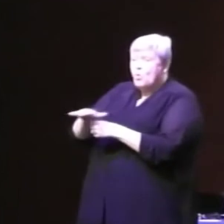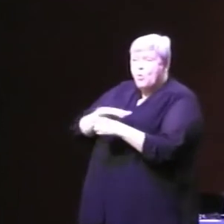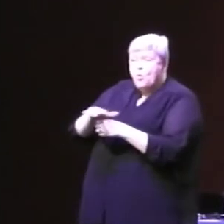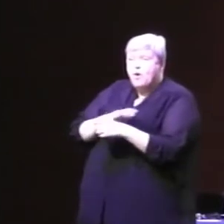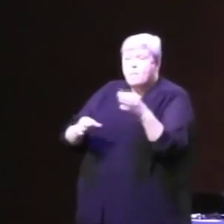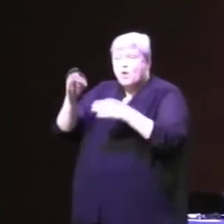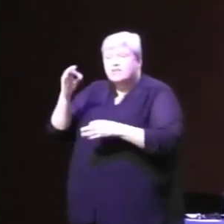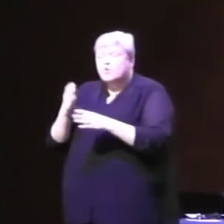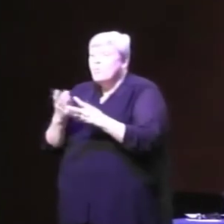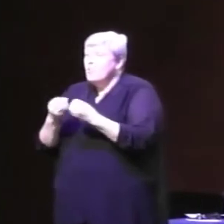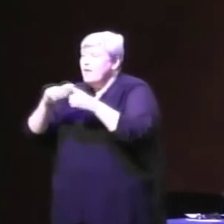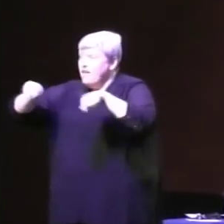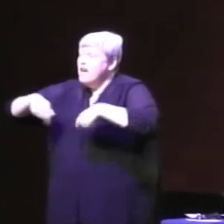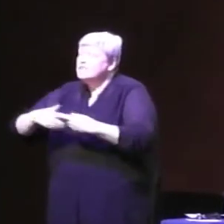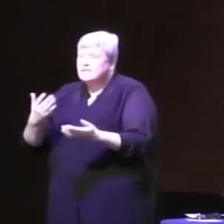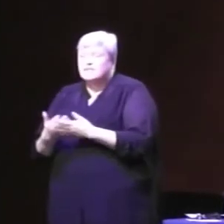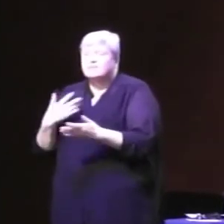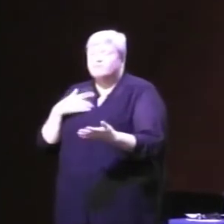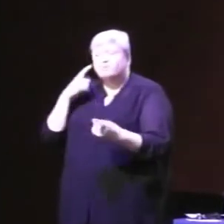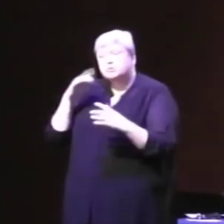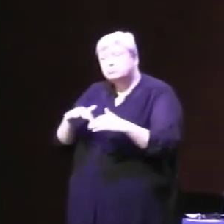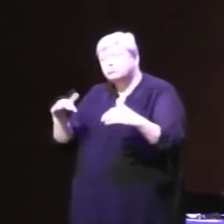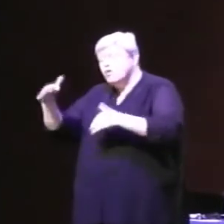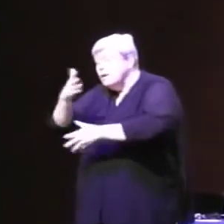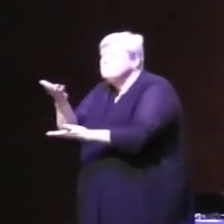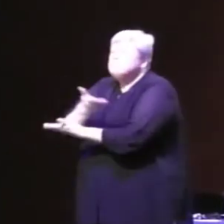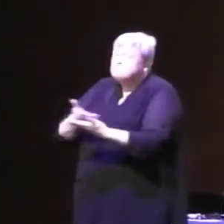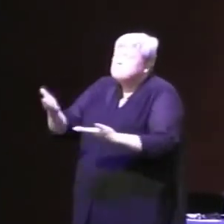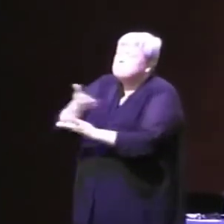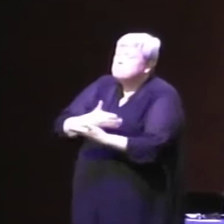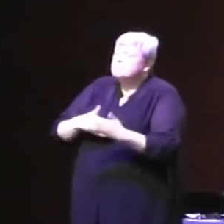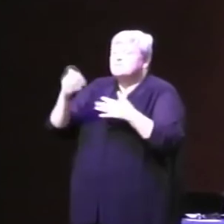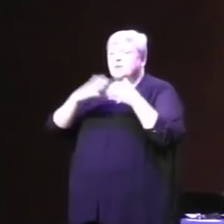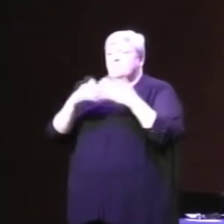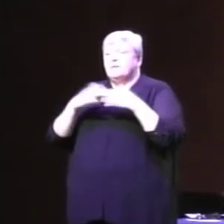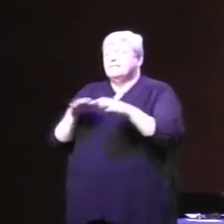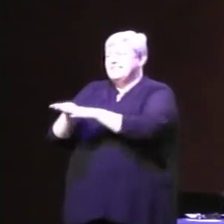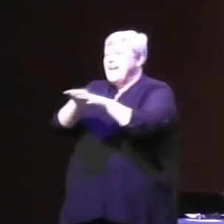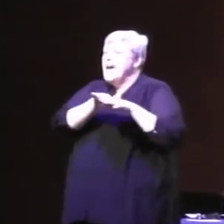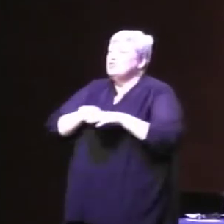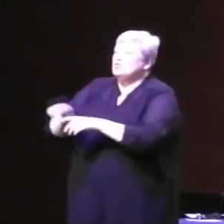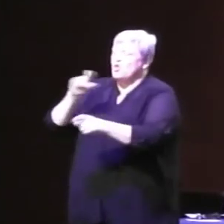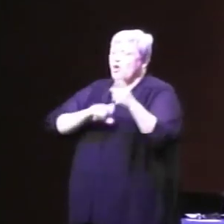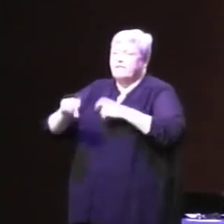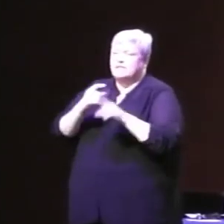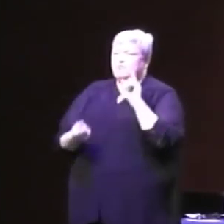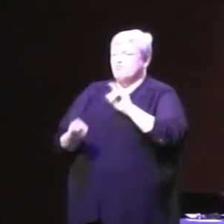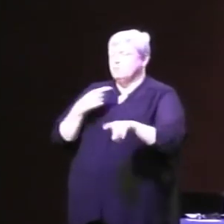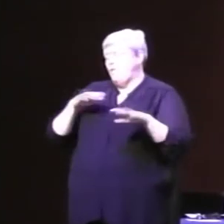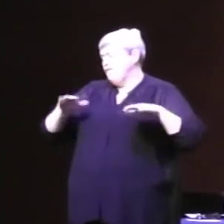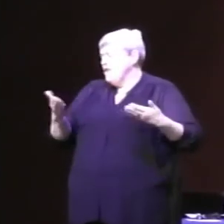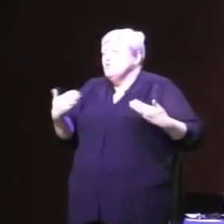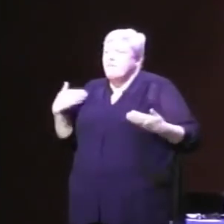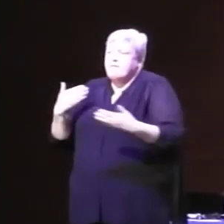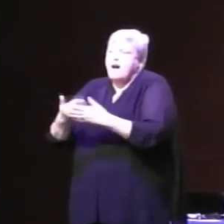and called such a summit, which could help build for a national conference. However, as of yet, we've had no response. But we don't intend to hold our